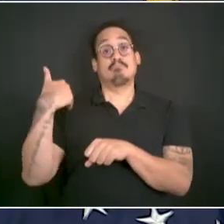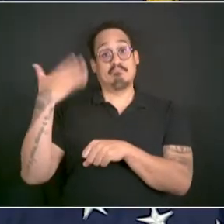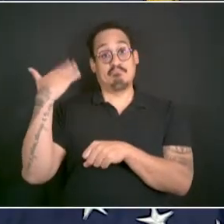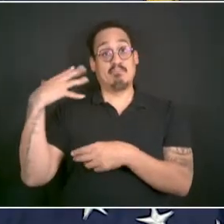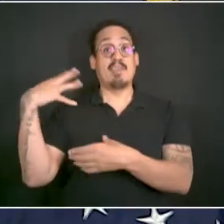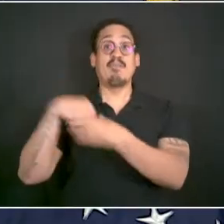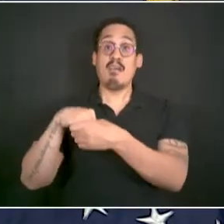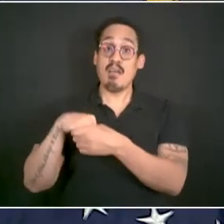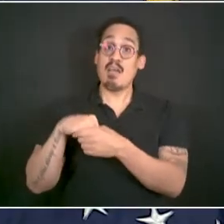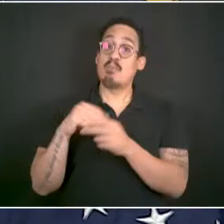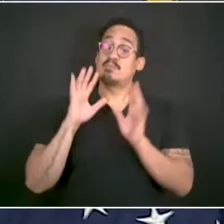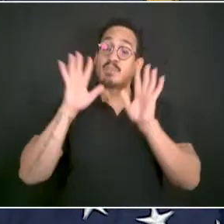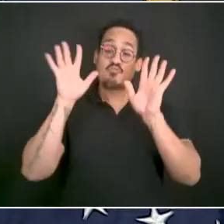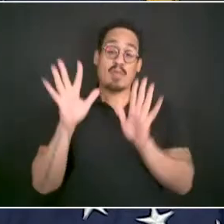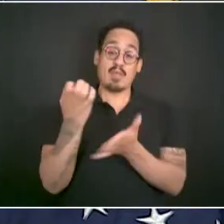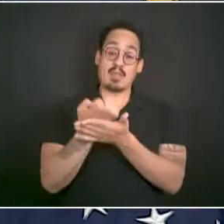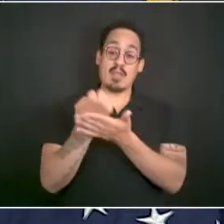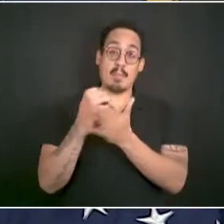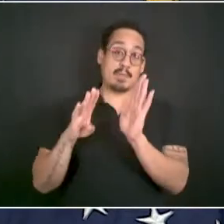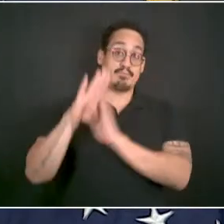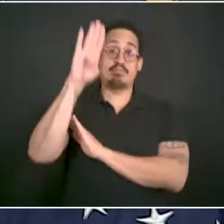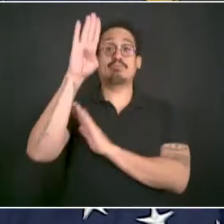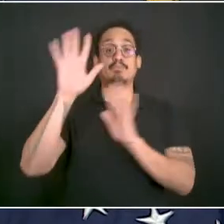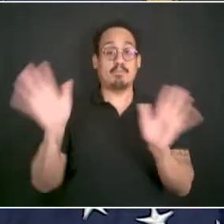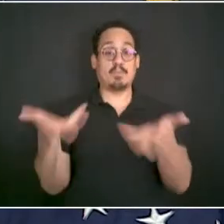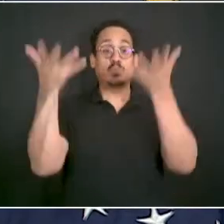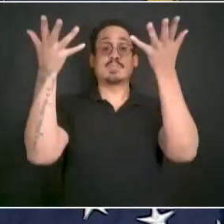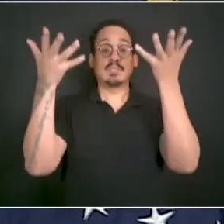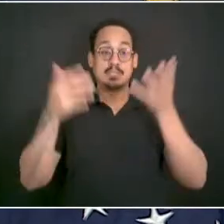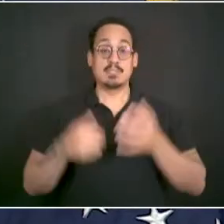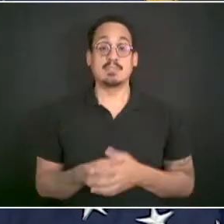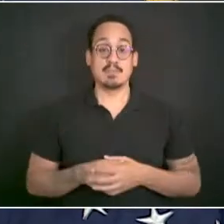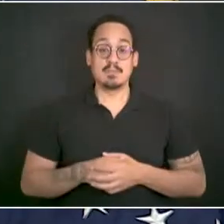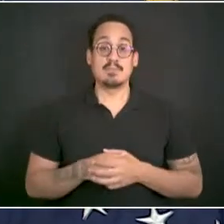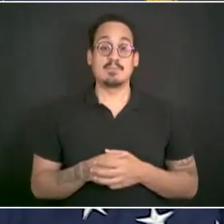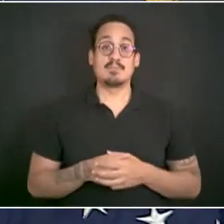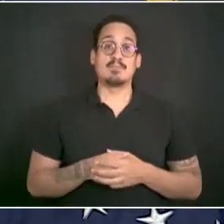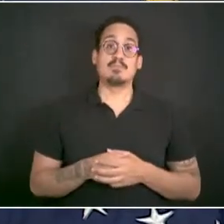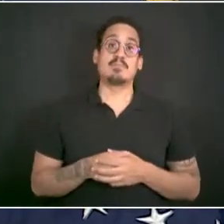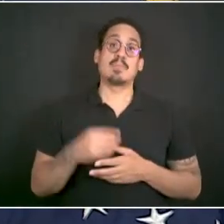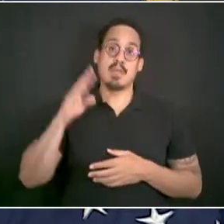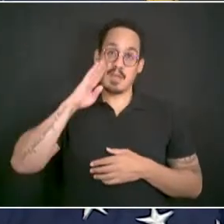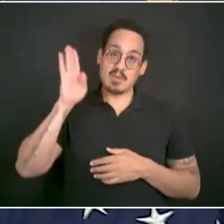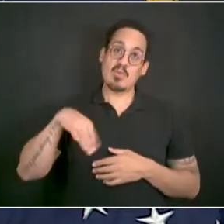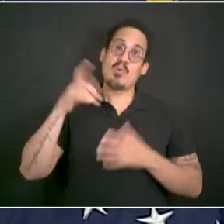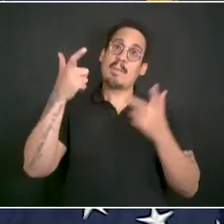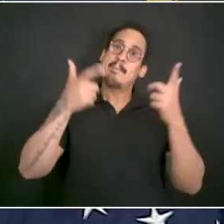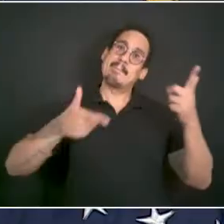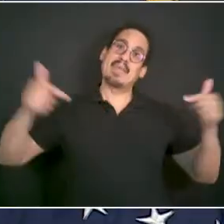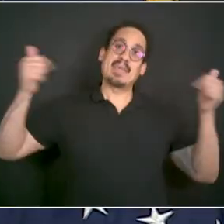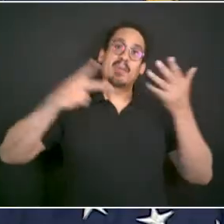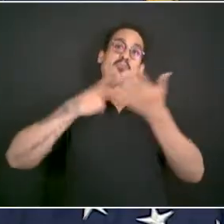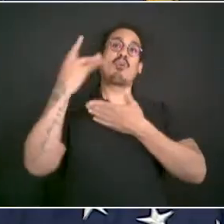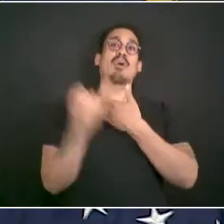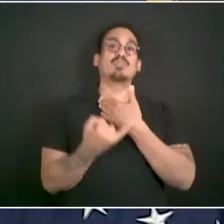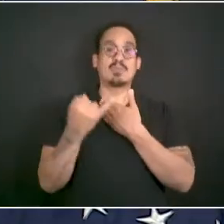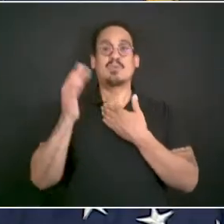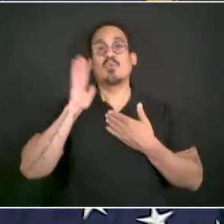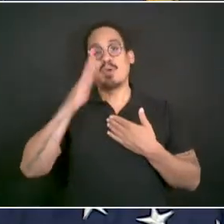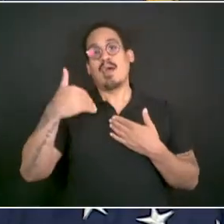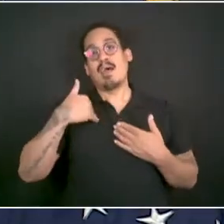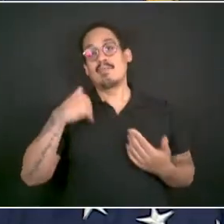boost. And we all know when you do a project of this magnitude, you're going to have yay-sayers, you're going